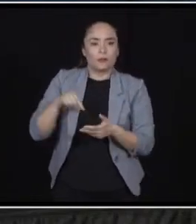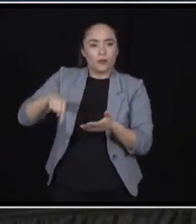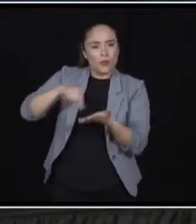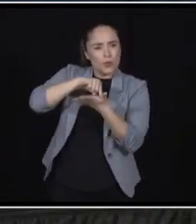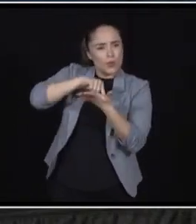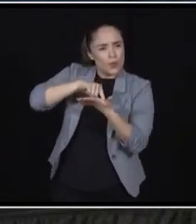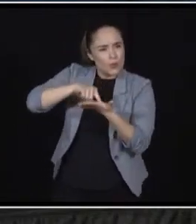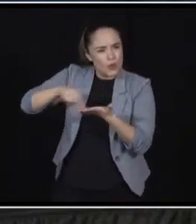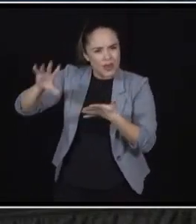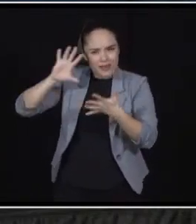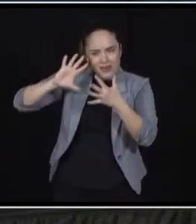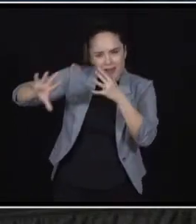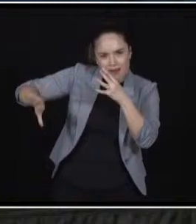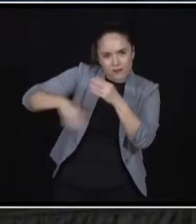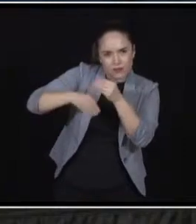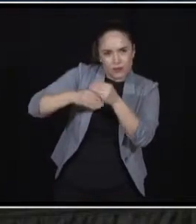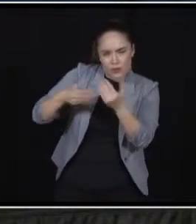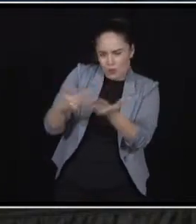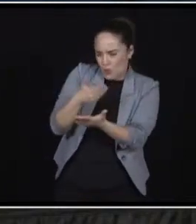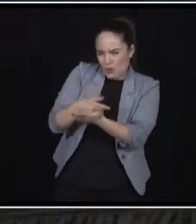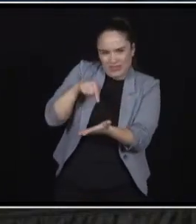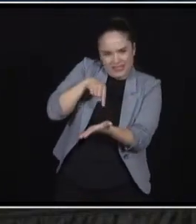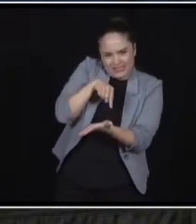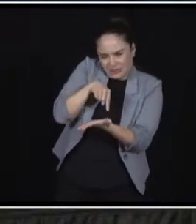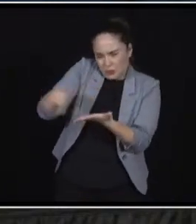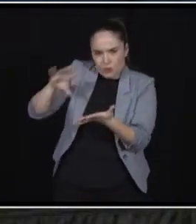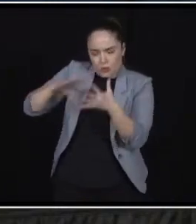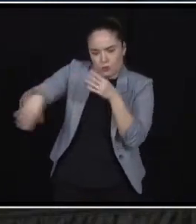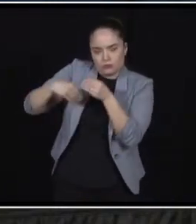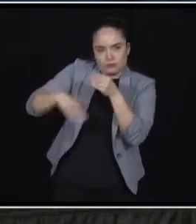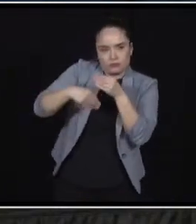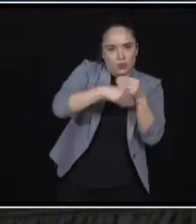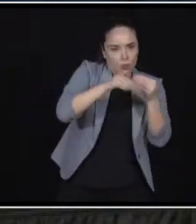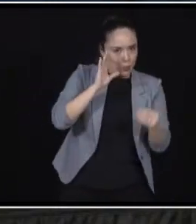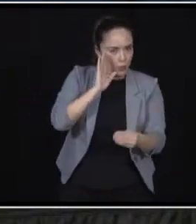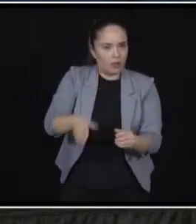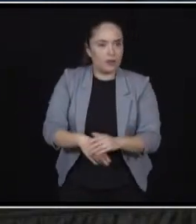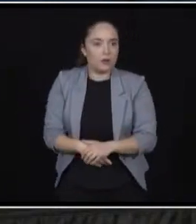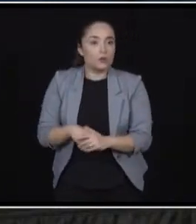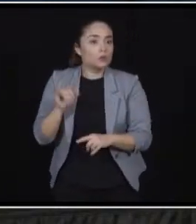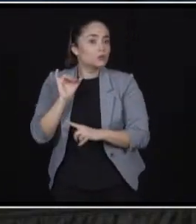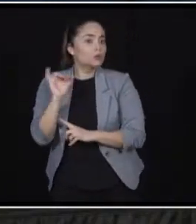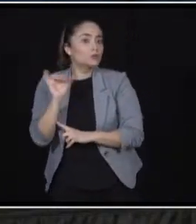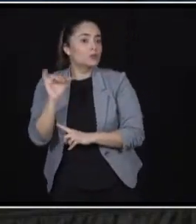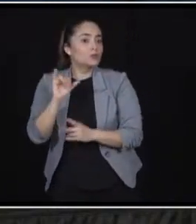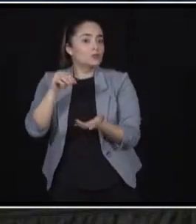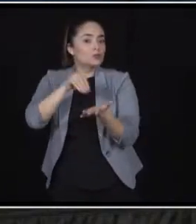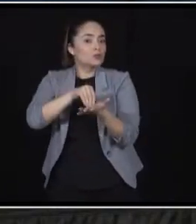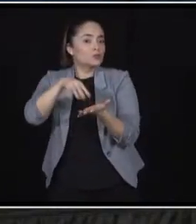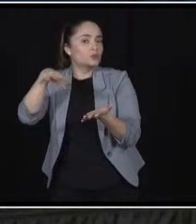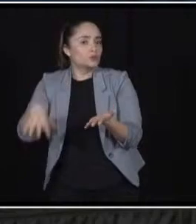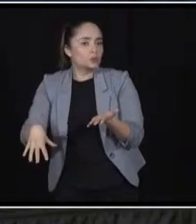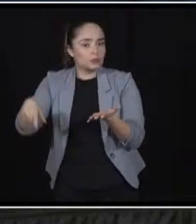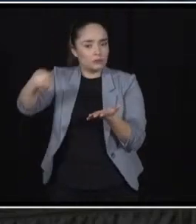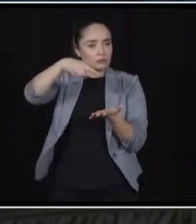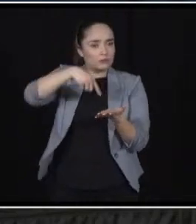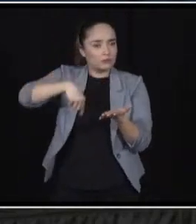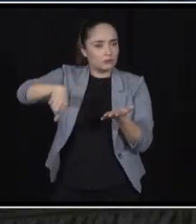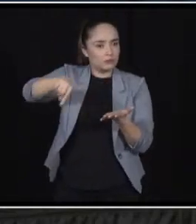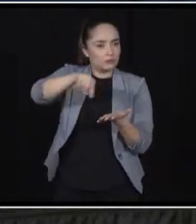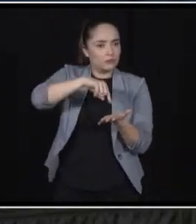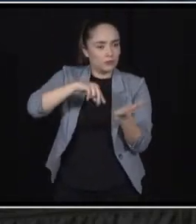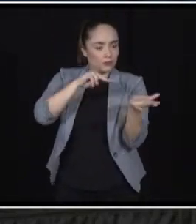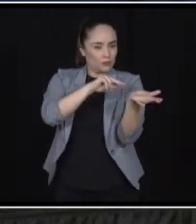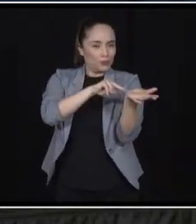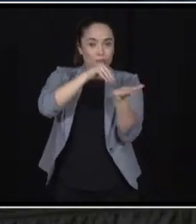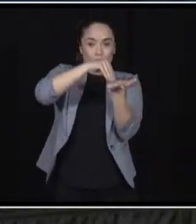at a number of alternatives to expand the student learner example, for student nurses when they're in their